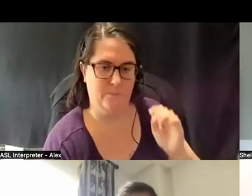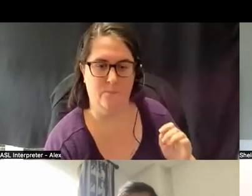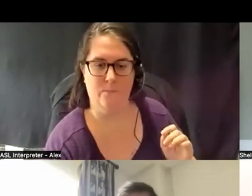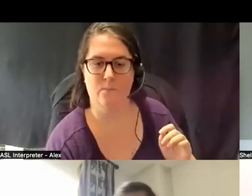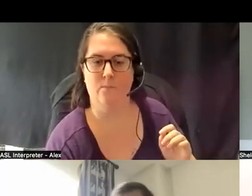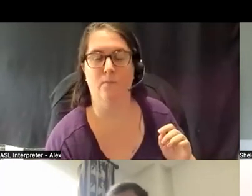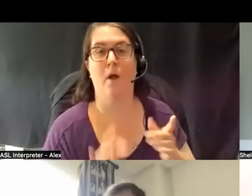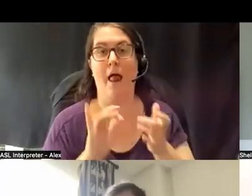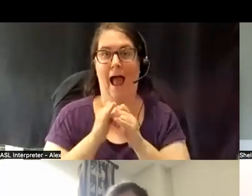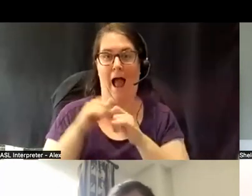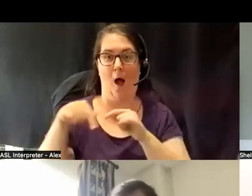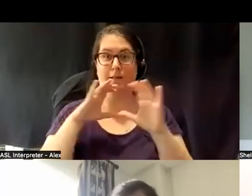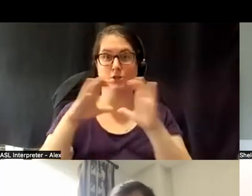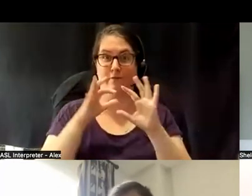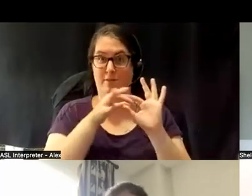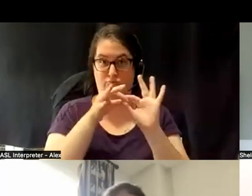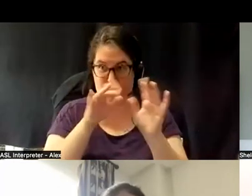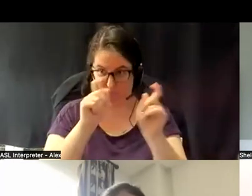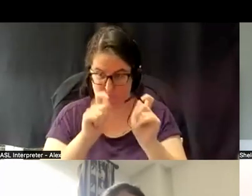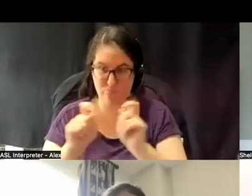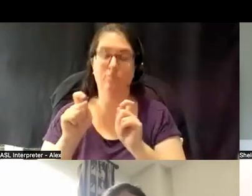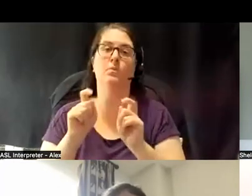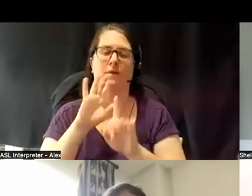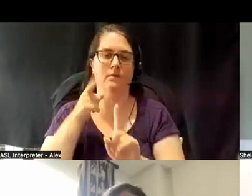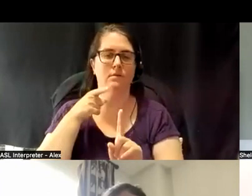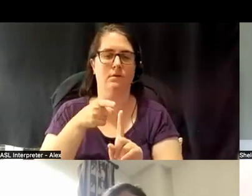ways things need to change and to center,